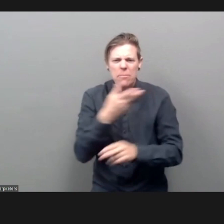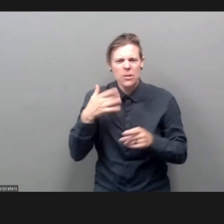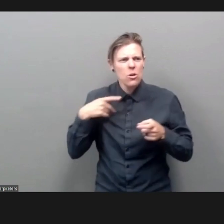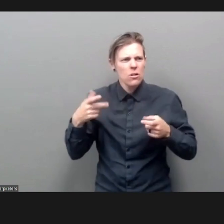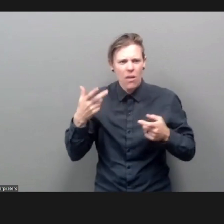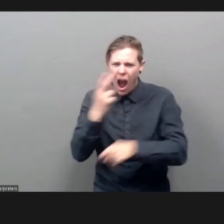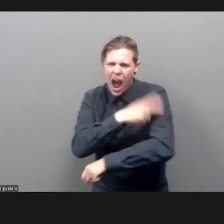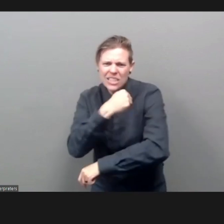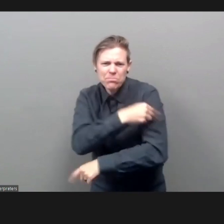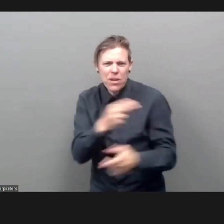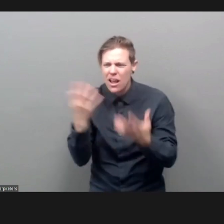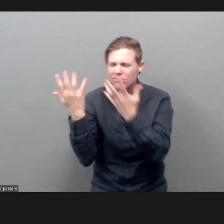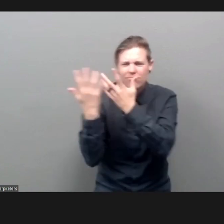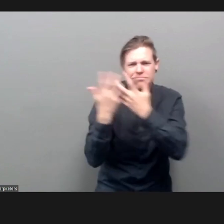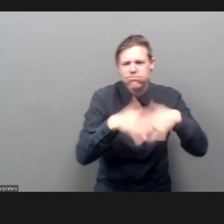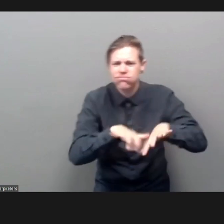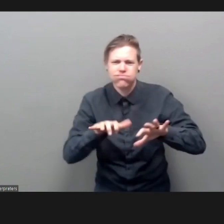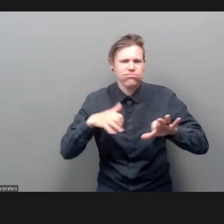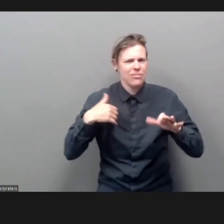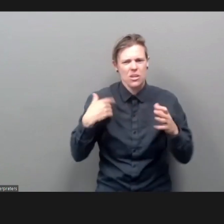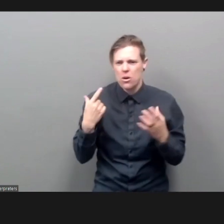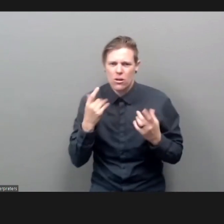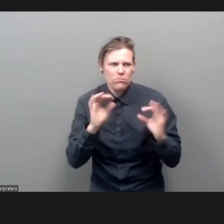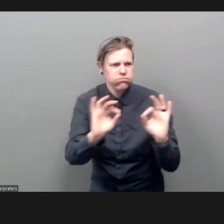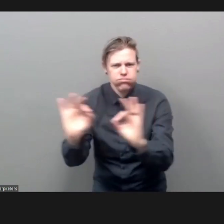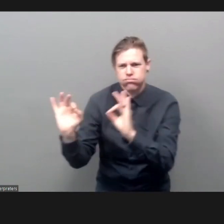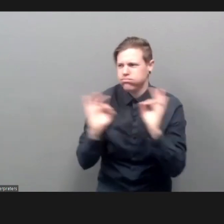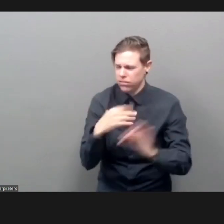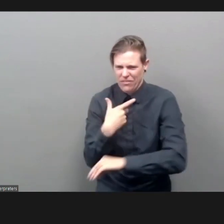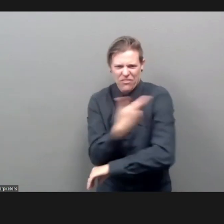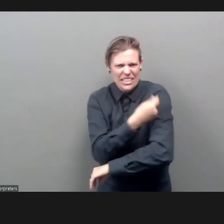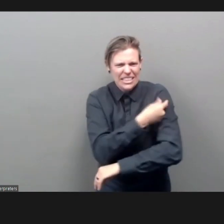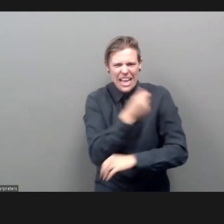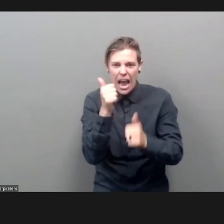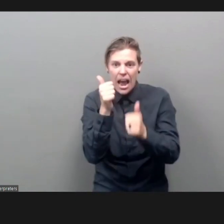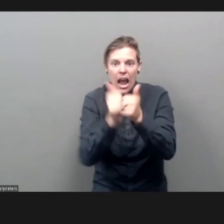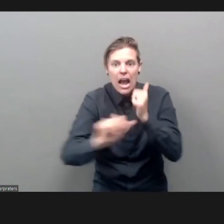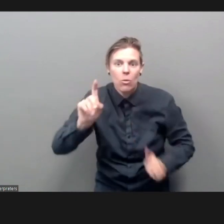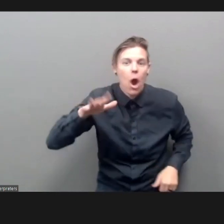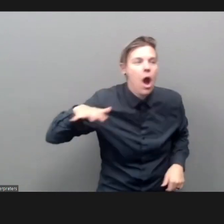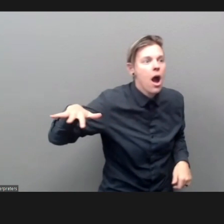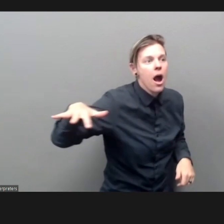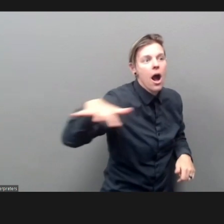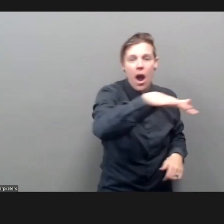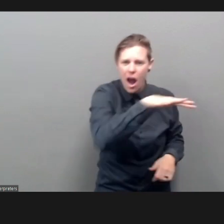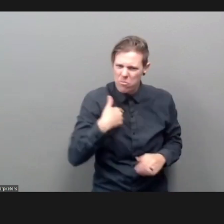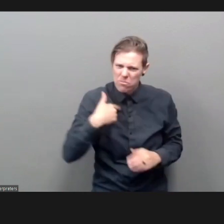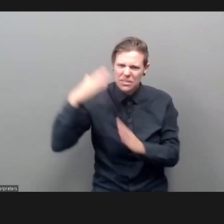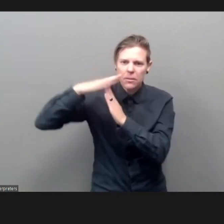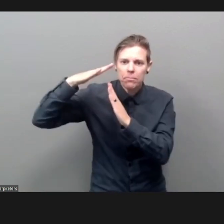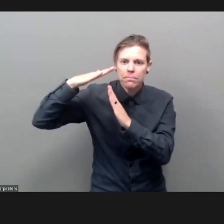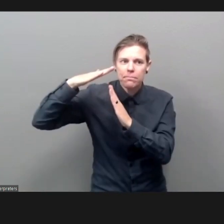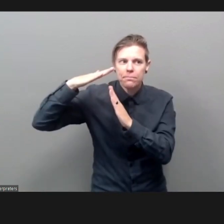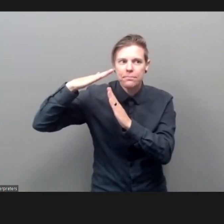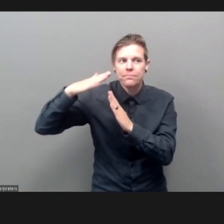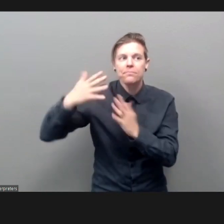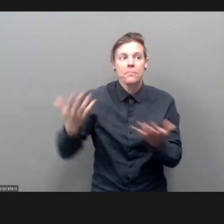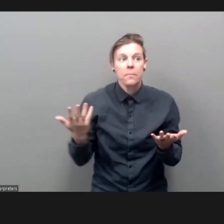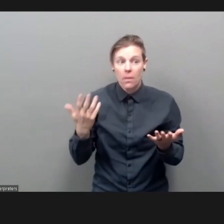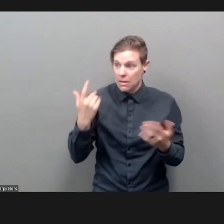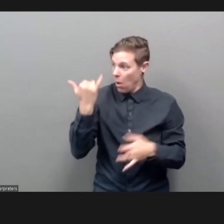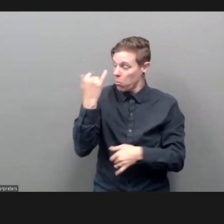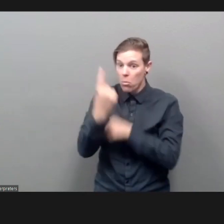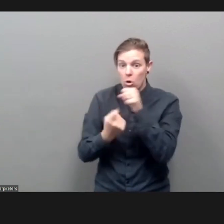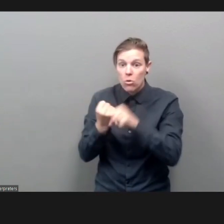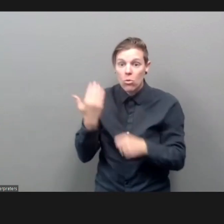when vaccines were approved, the Pfizer vaccine in particular, almost a year ago. And we